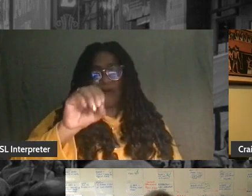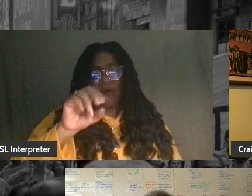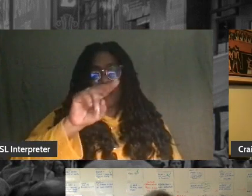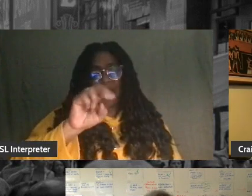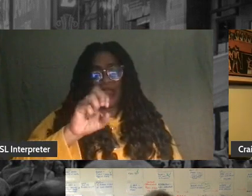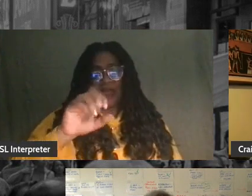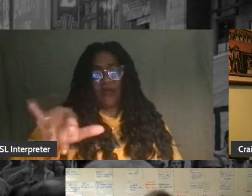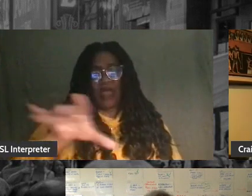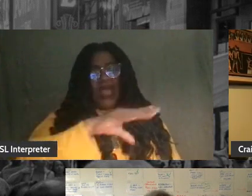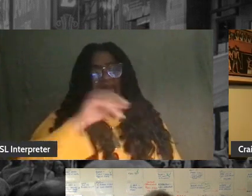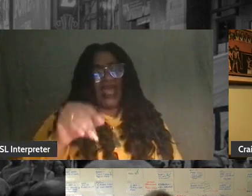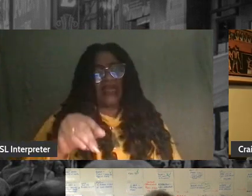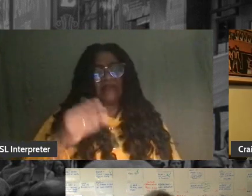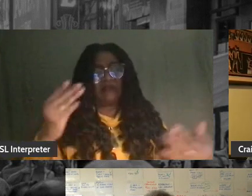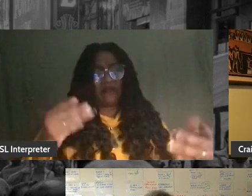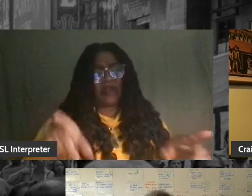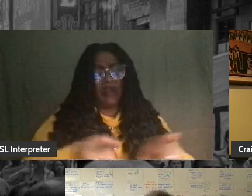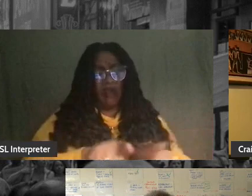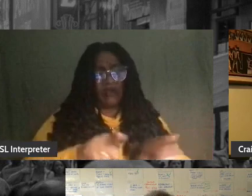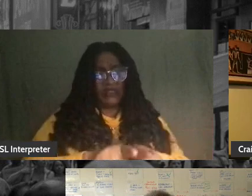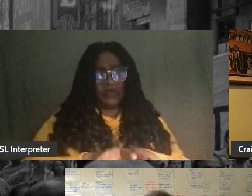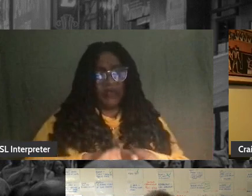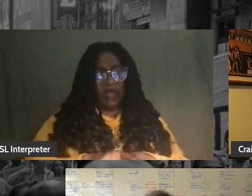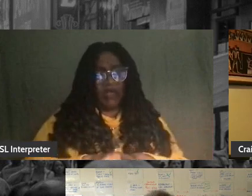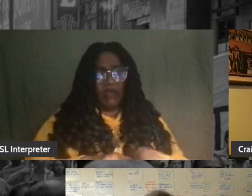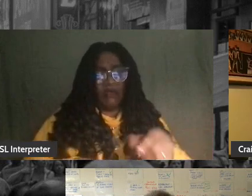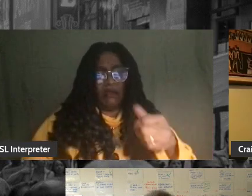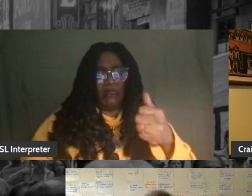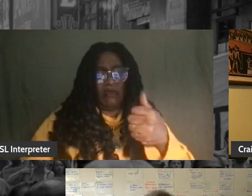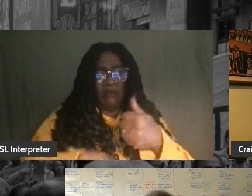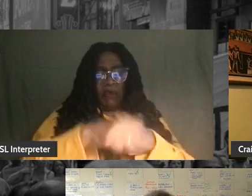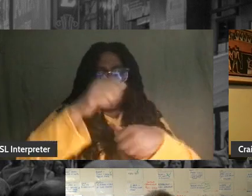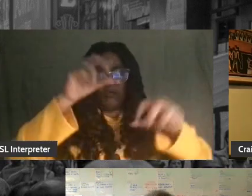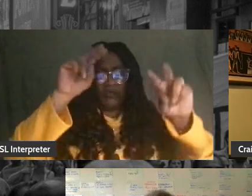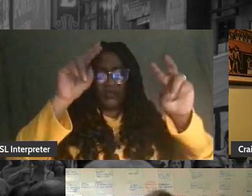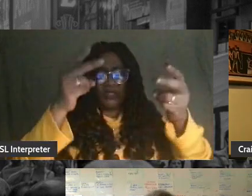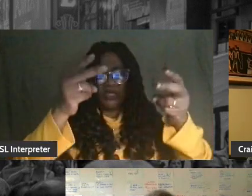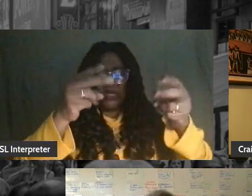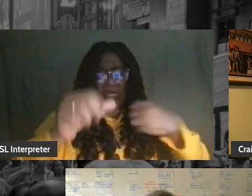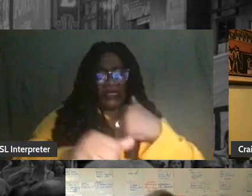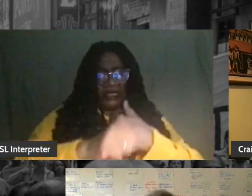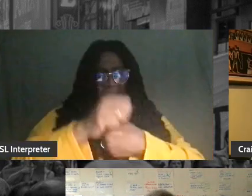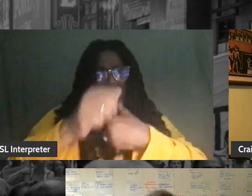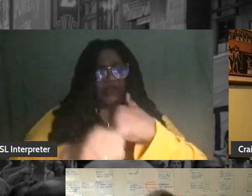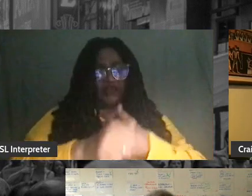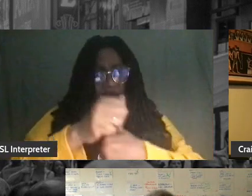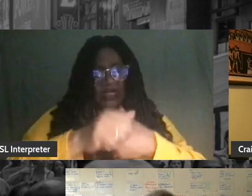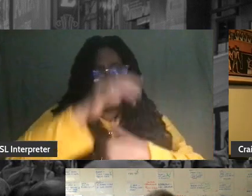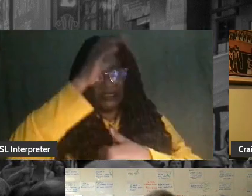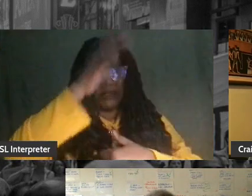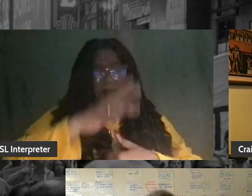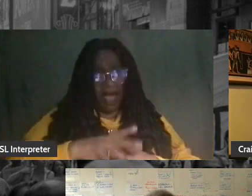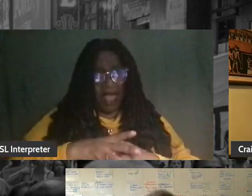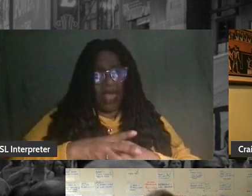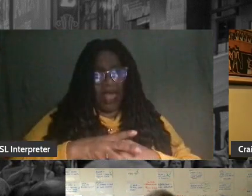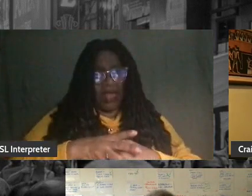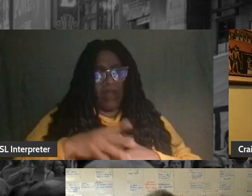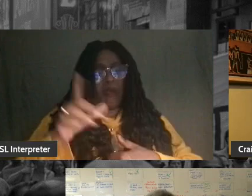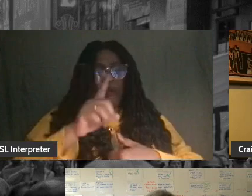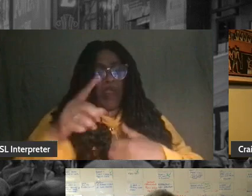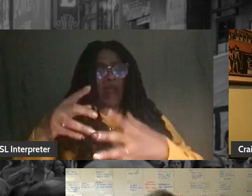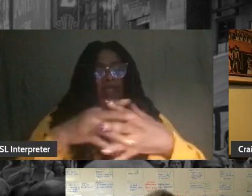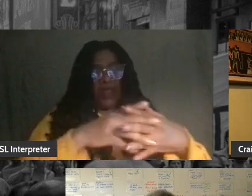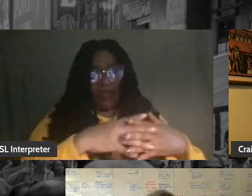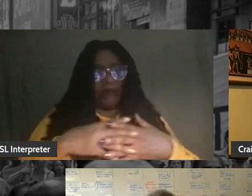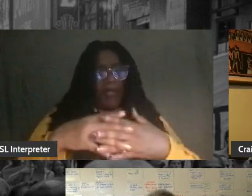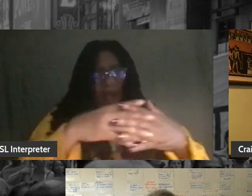a series entitled The Most Dangerous Man in America, starring Woody Harrelson to play the role of Timothy Leary. Thank you, Luke,